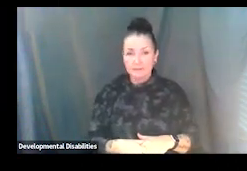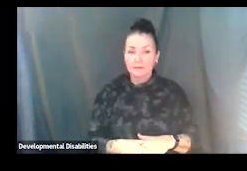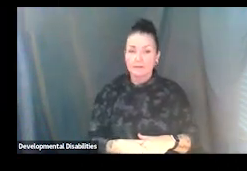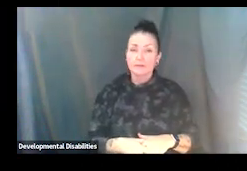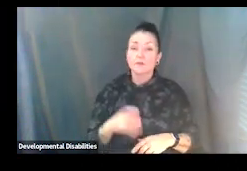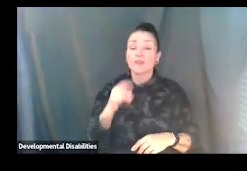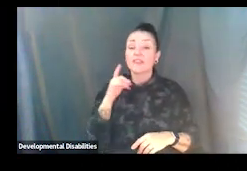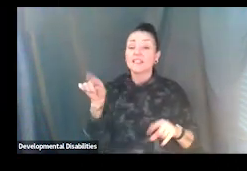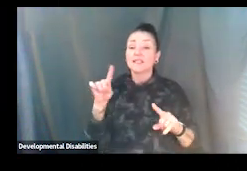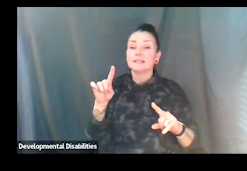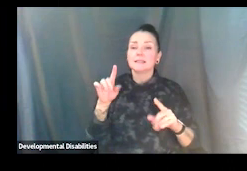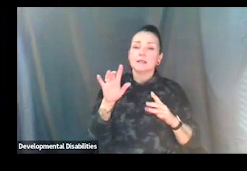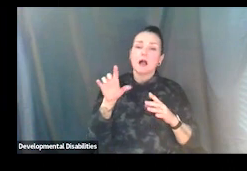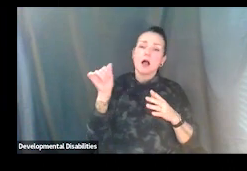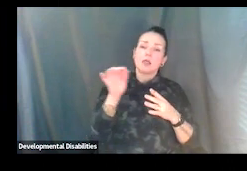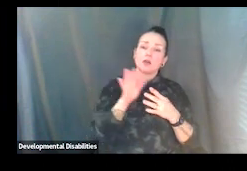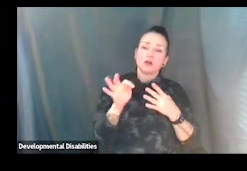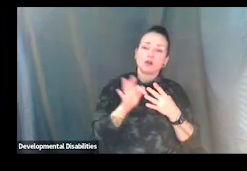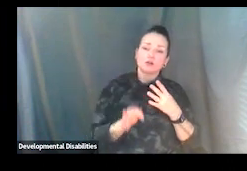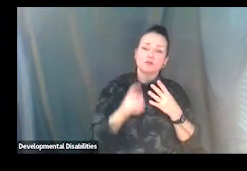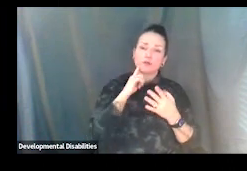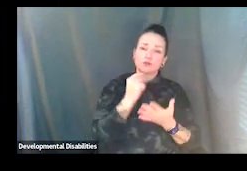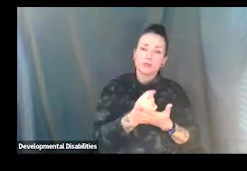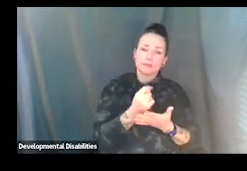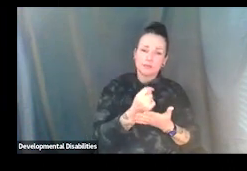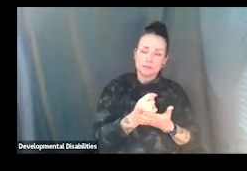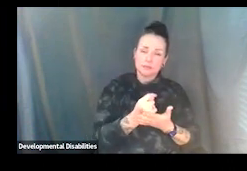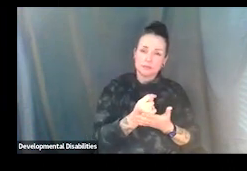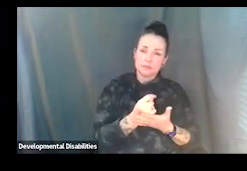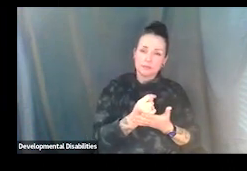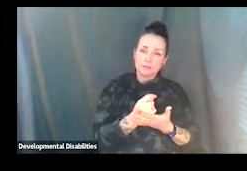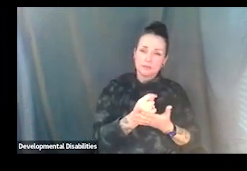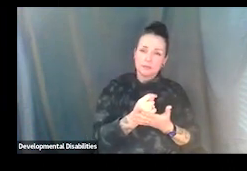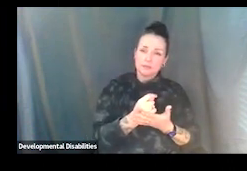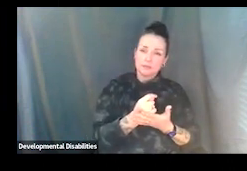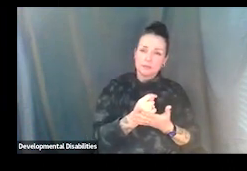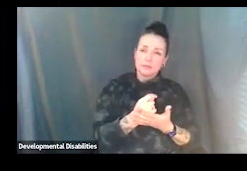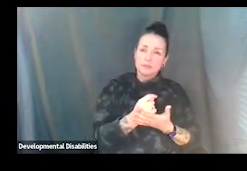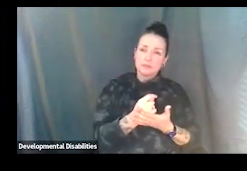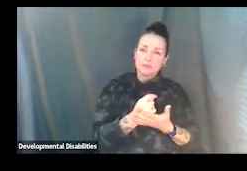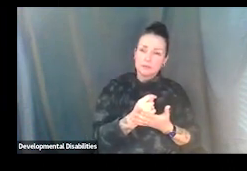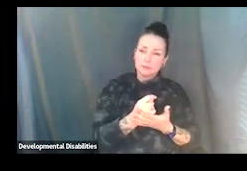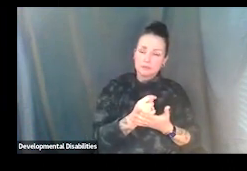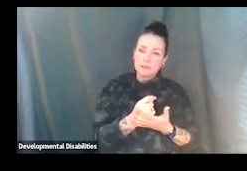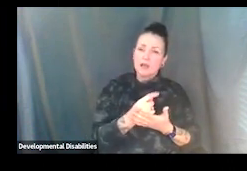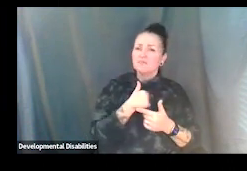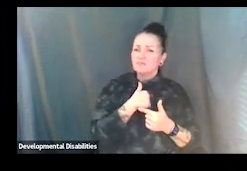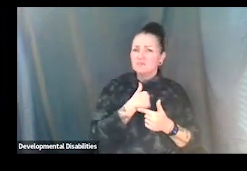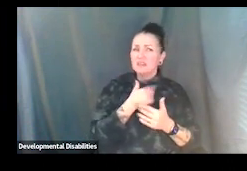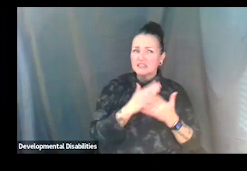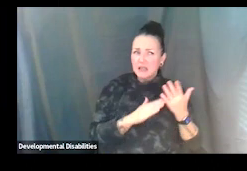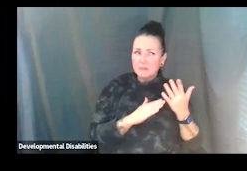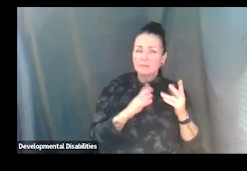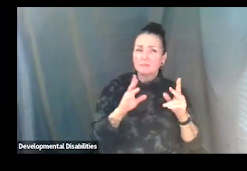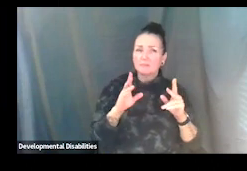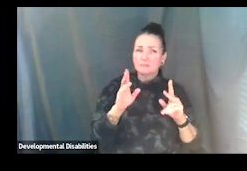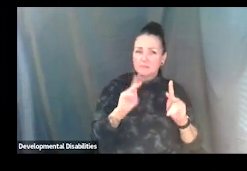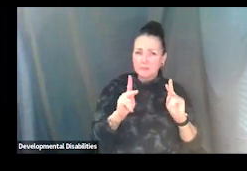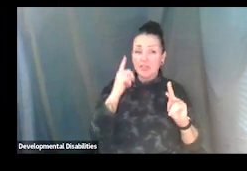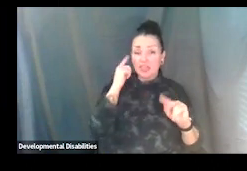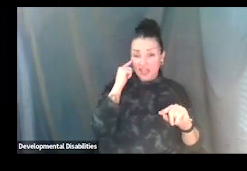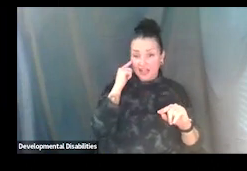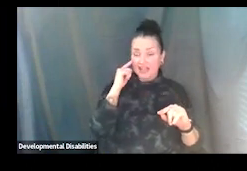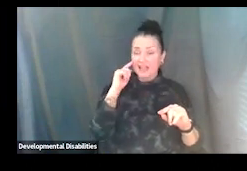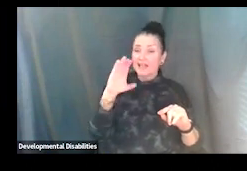autism. There may be, from my reading of it, weak evidence that there may be higher rates of Canada in people with autism, although I'm not convinced of that. And that may also